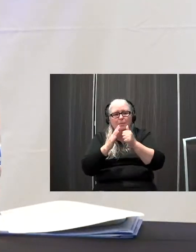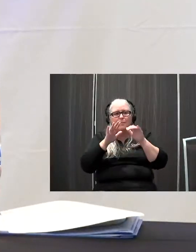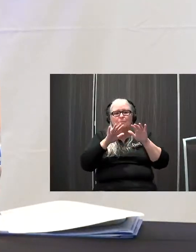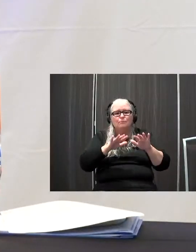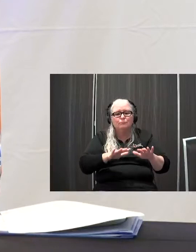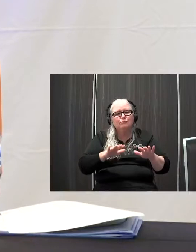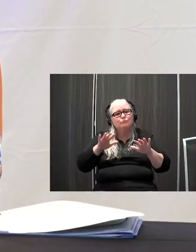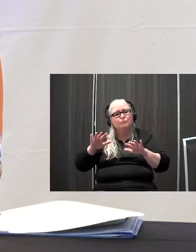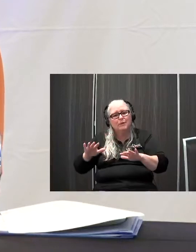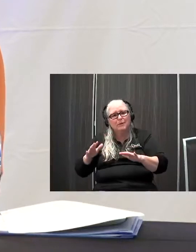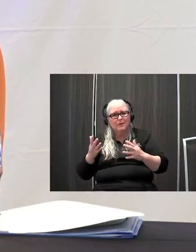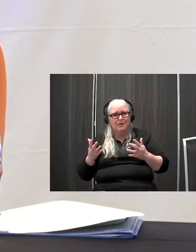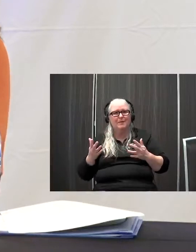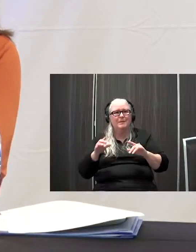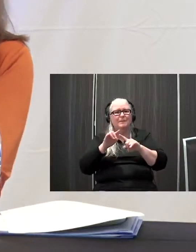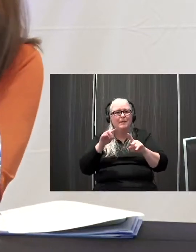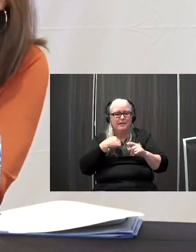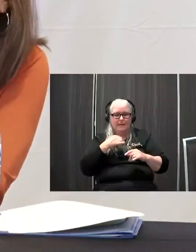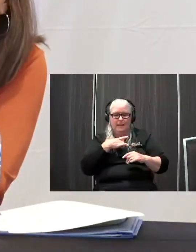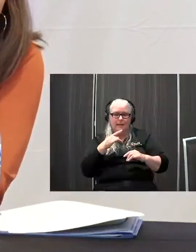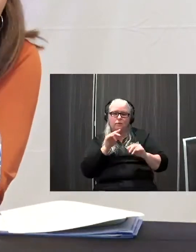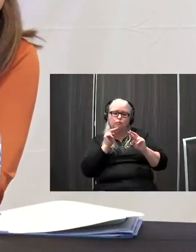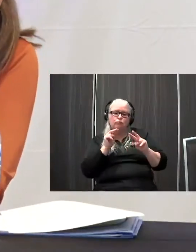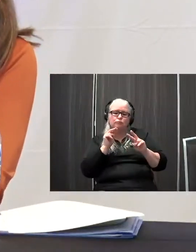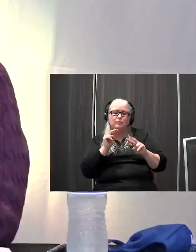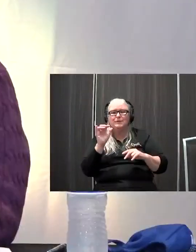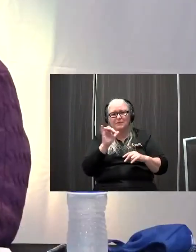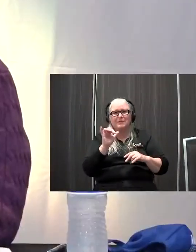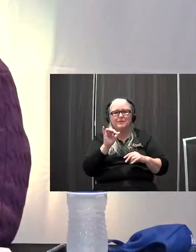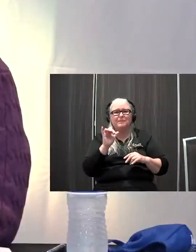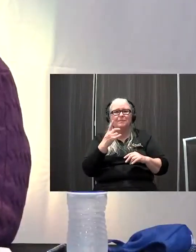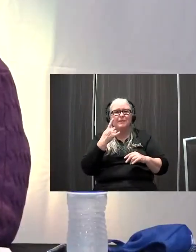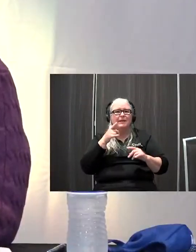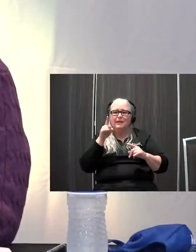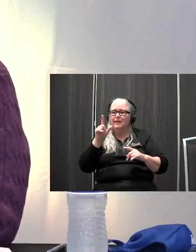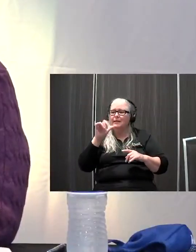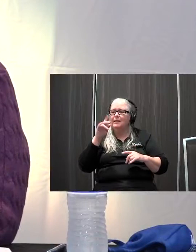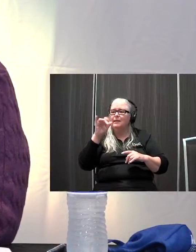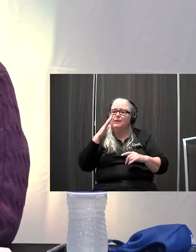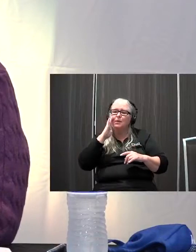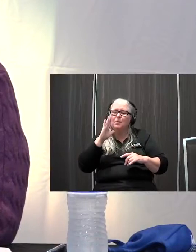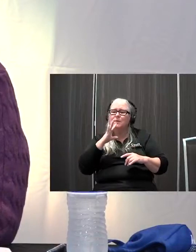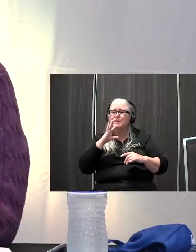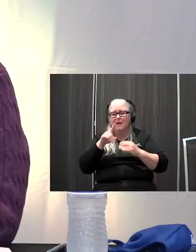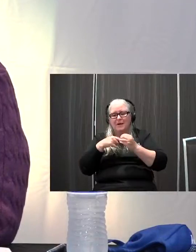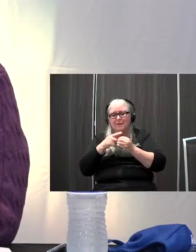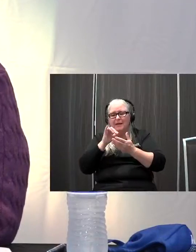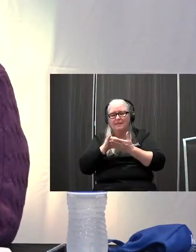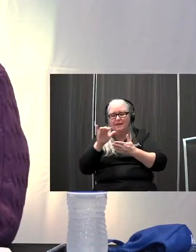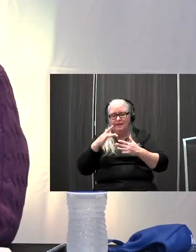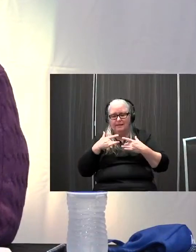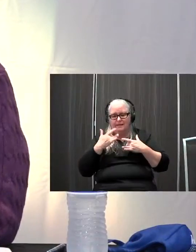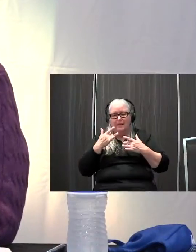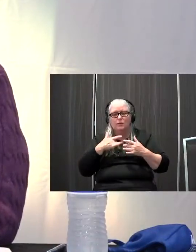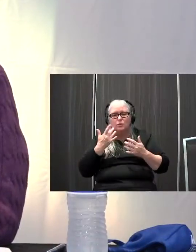I also like the suggestion of just observing. And Lily's going to talk a little bit more too about some of that sensory threshold and kind of